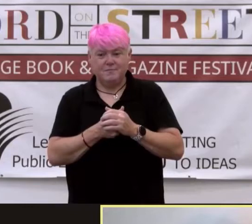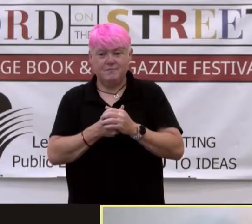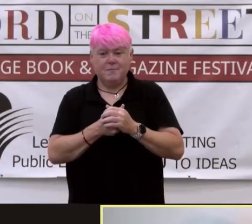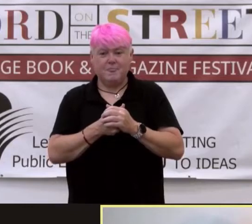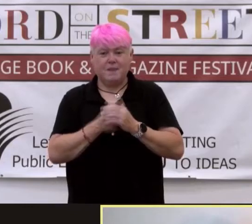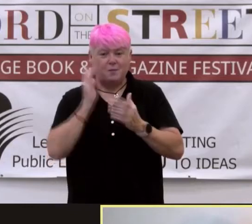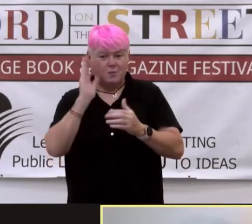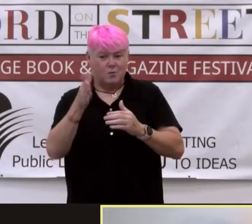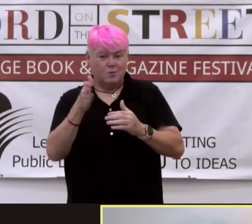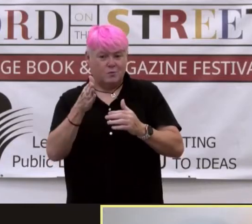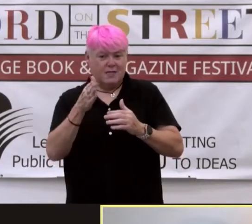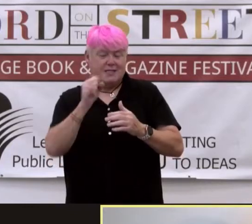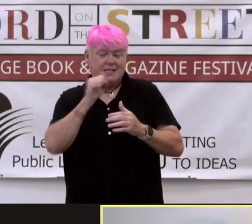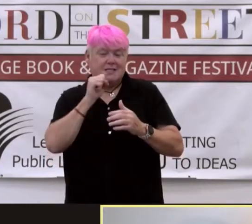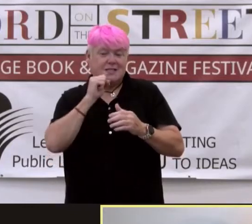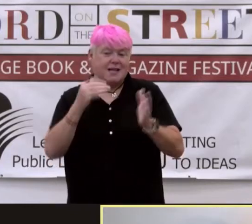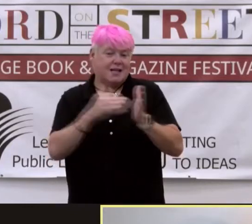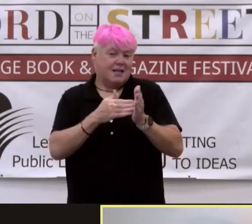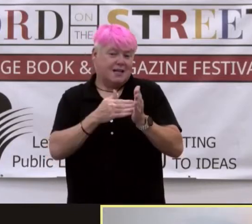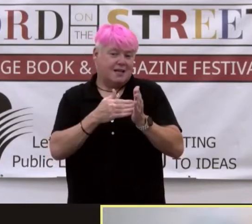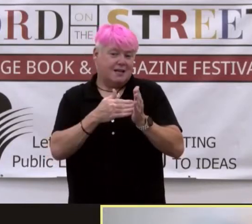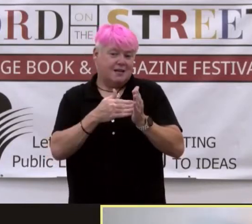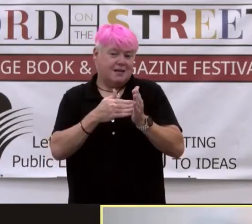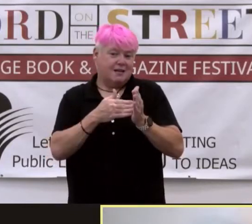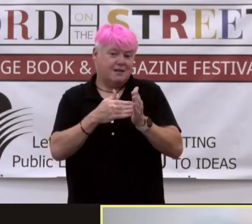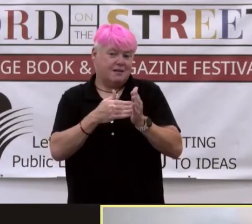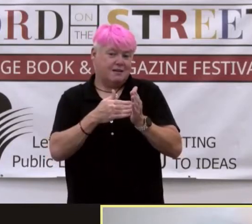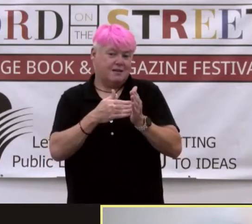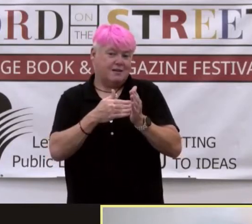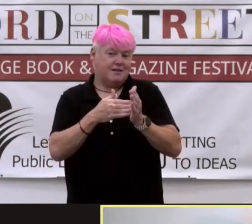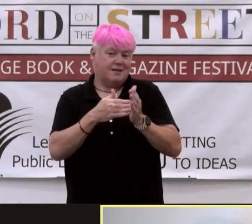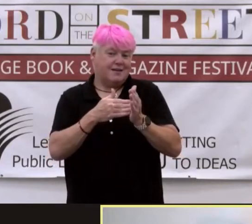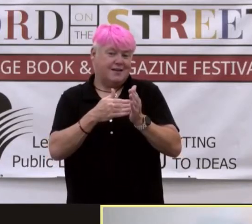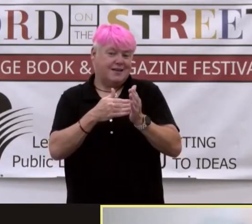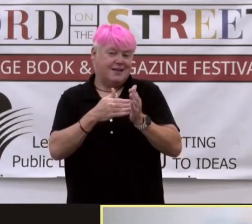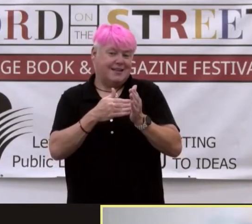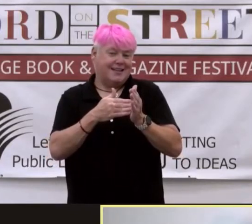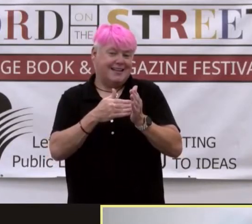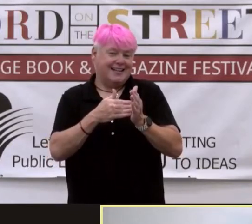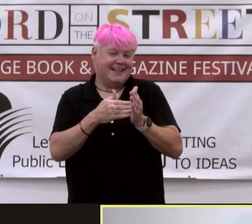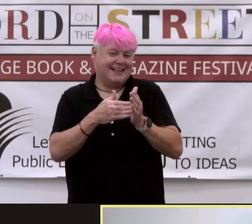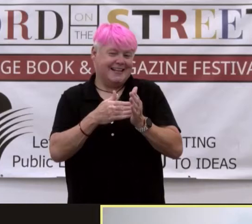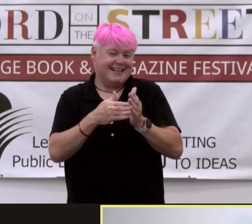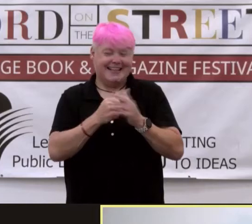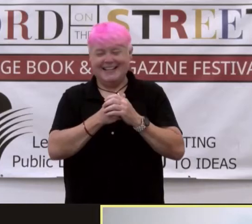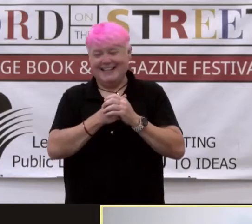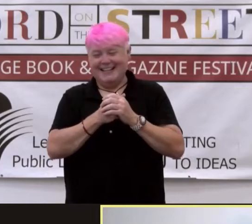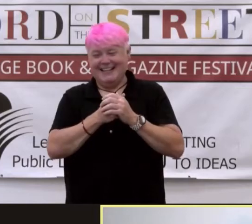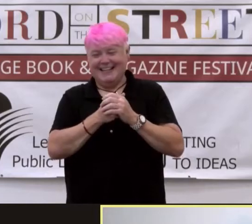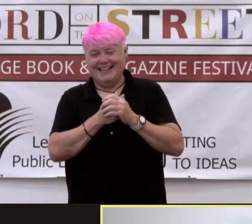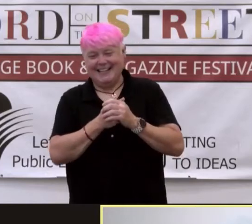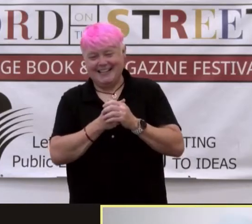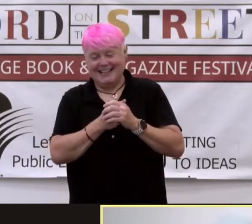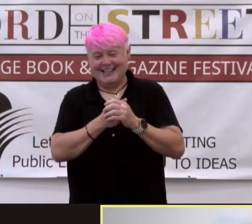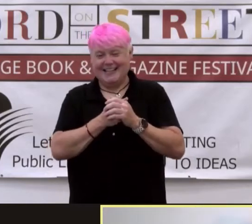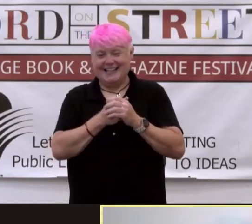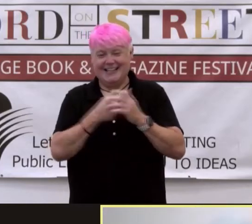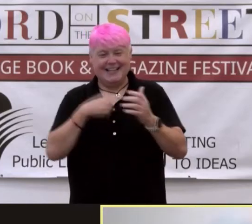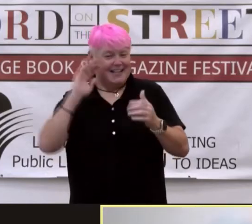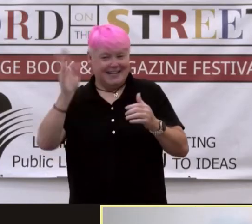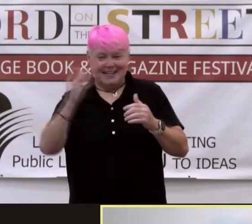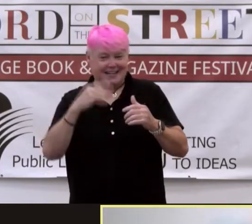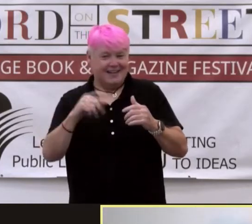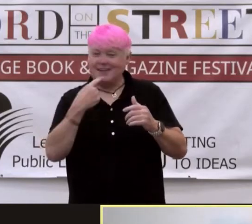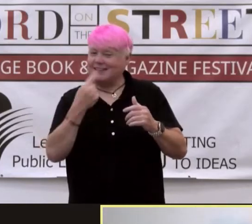see Sadie again? You're an optimist, aren't you, Stephanie? I never say never,